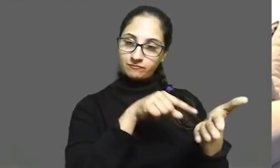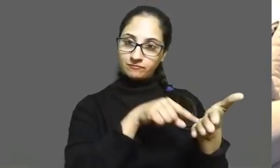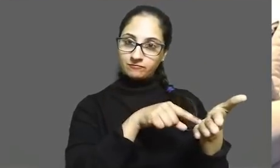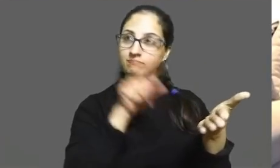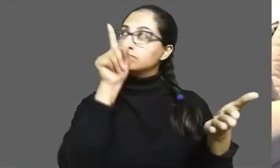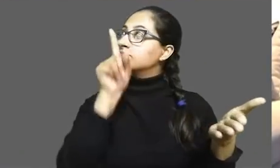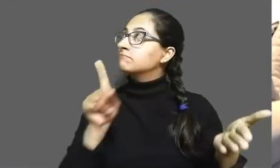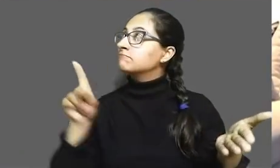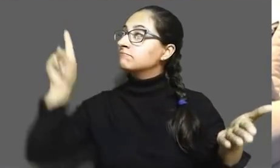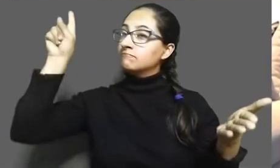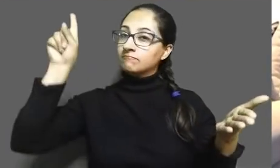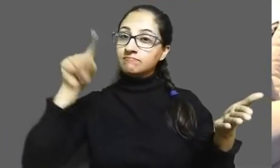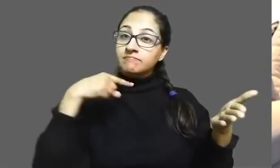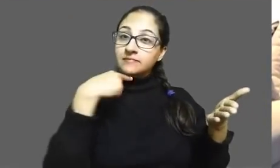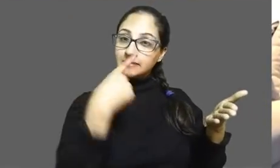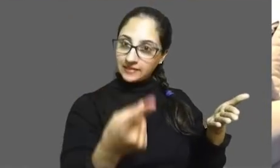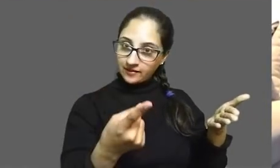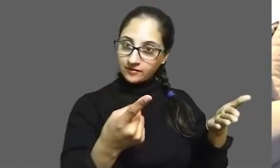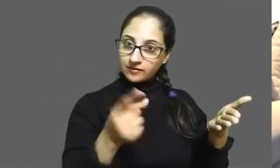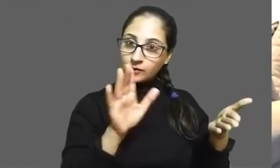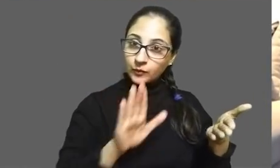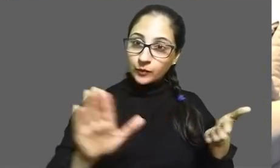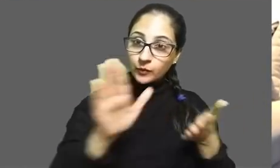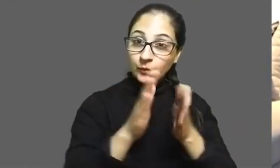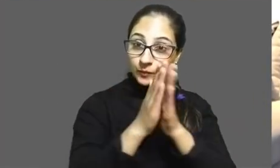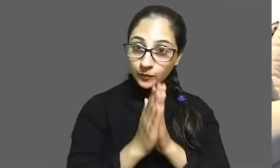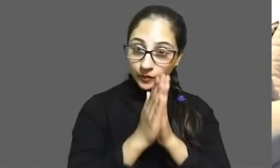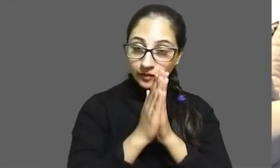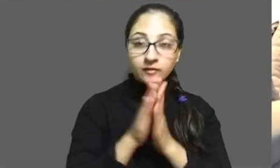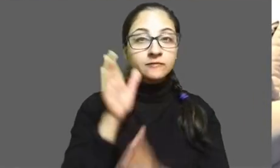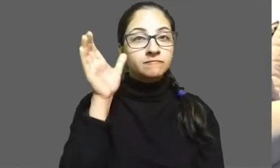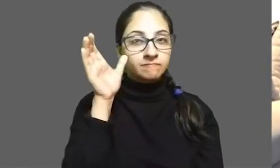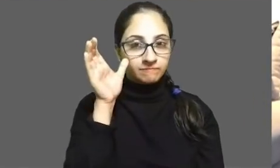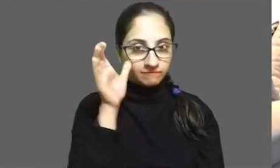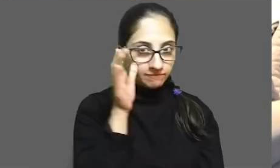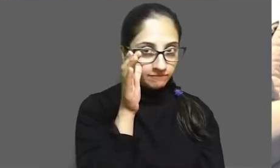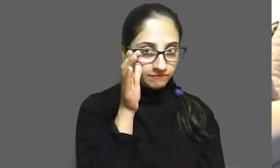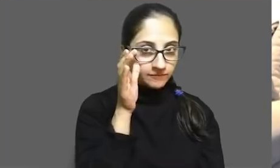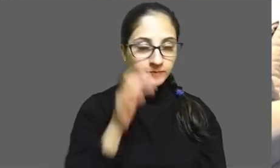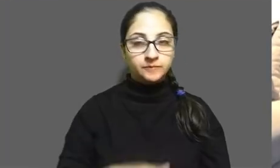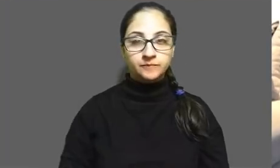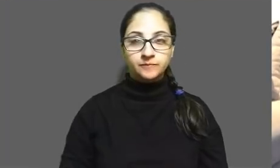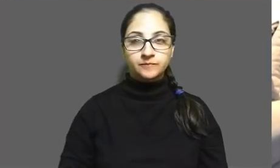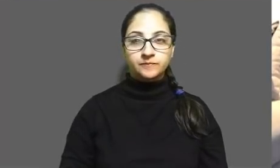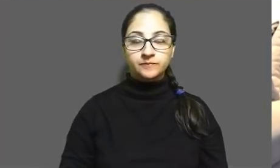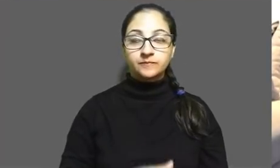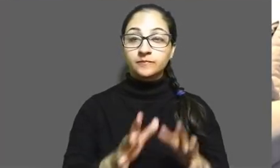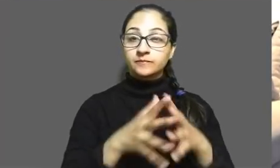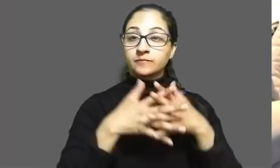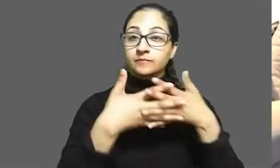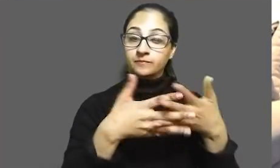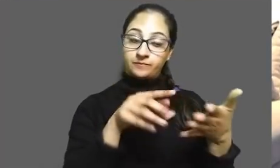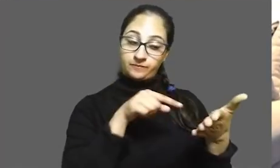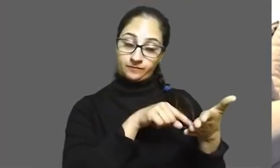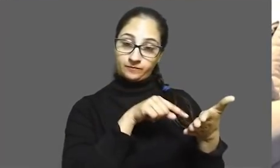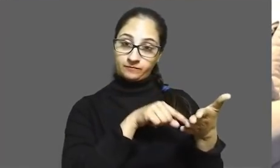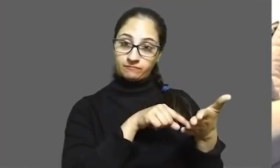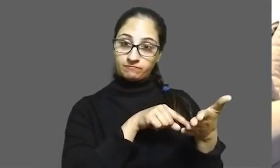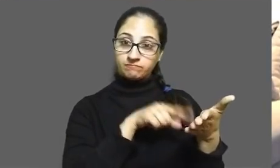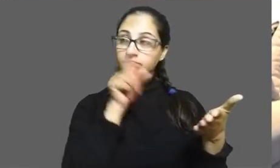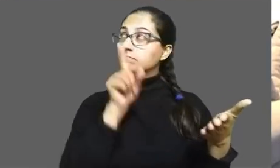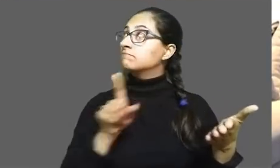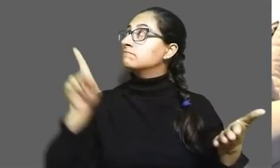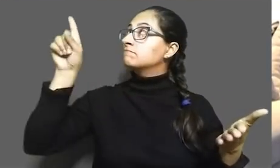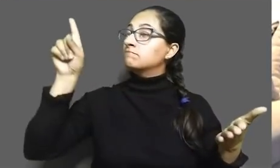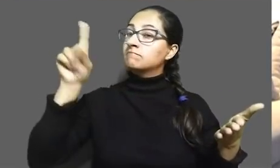In the Holy Quran, Allah assures us that he listens to our prayers. In Surah Al-Baqarah,